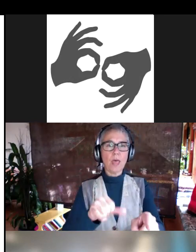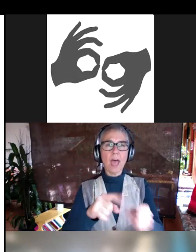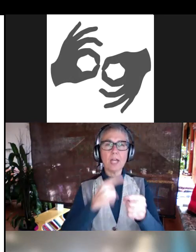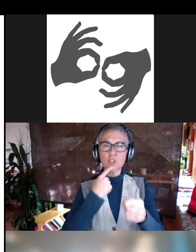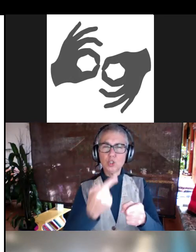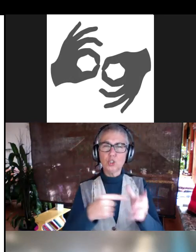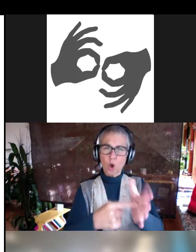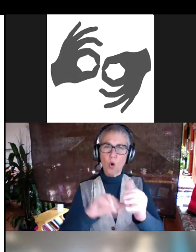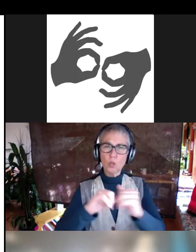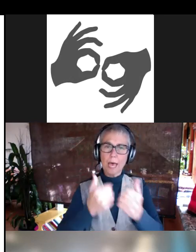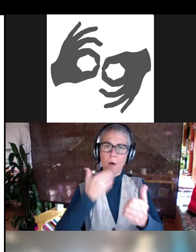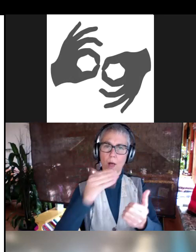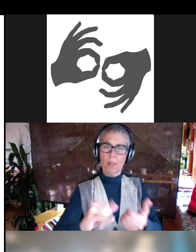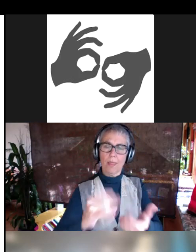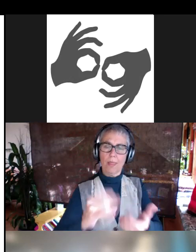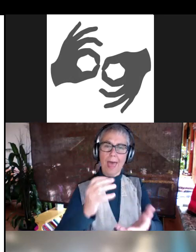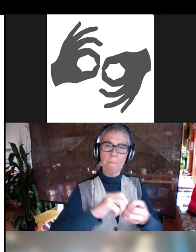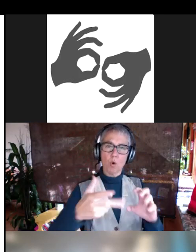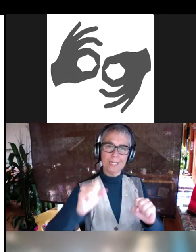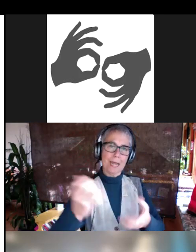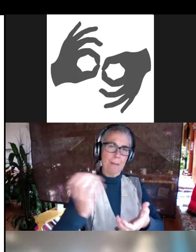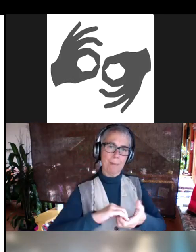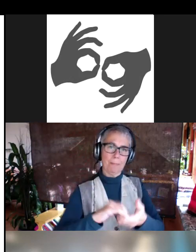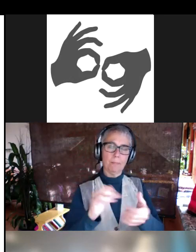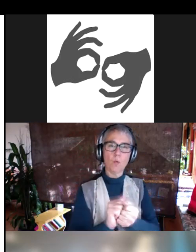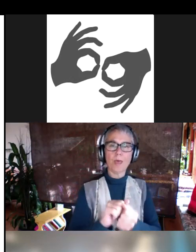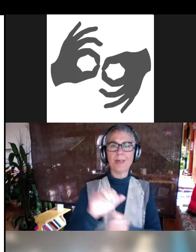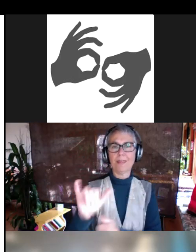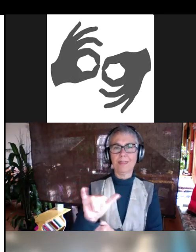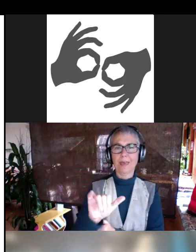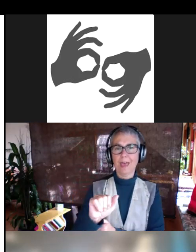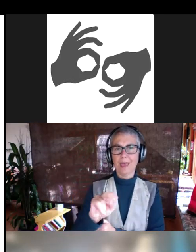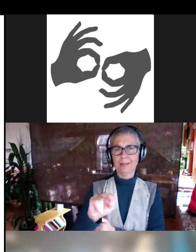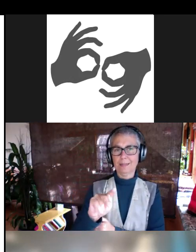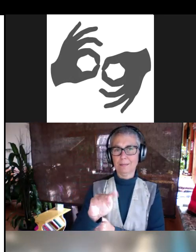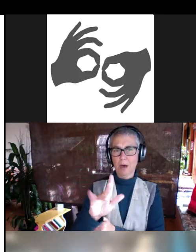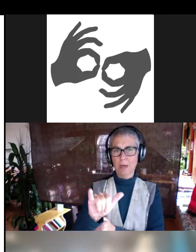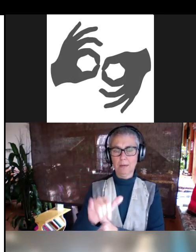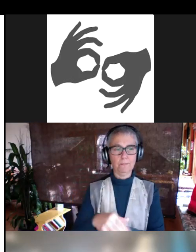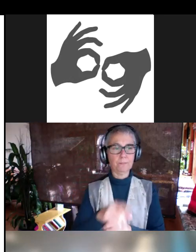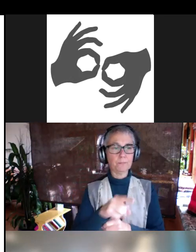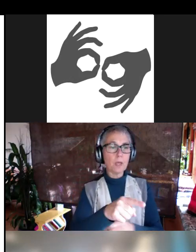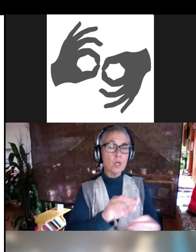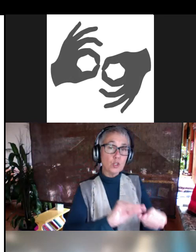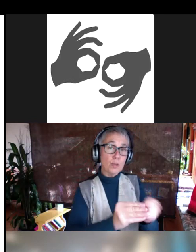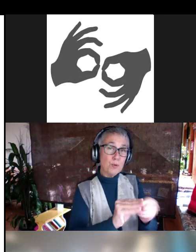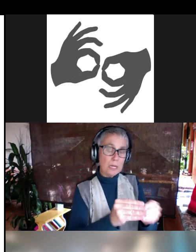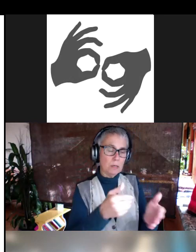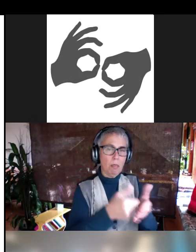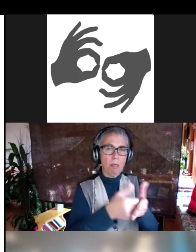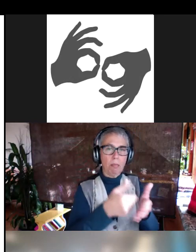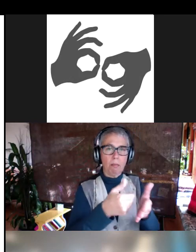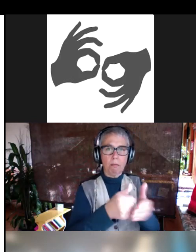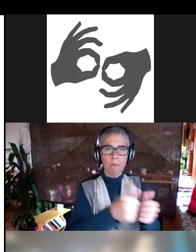binds to an antibody. And because all these mutations are close together, we both